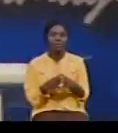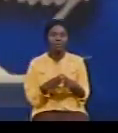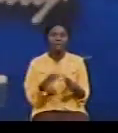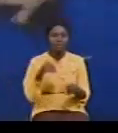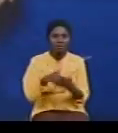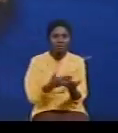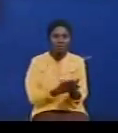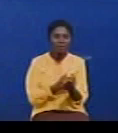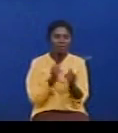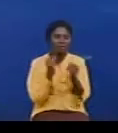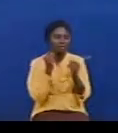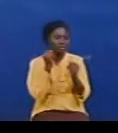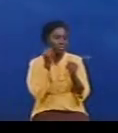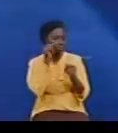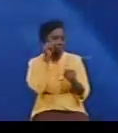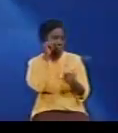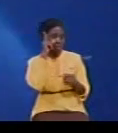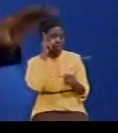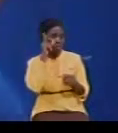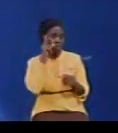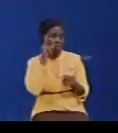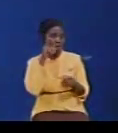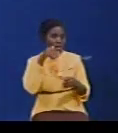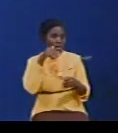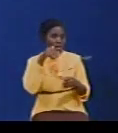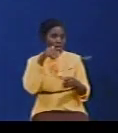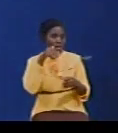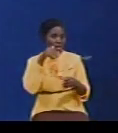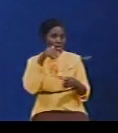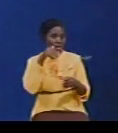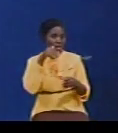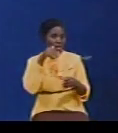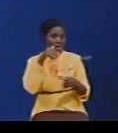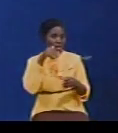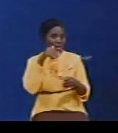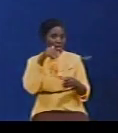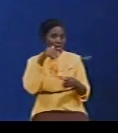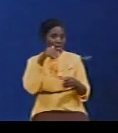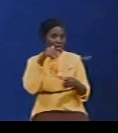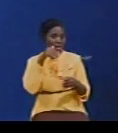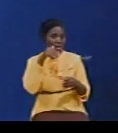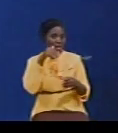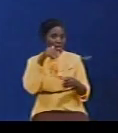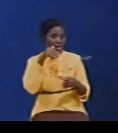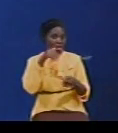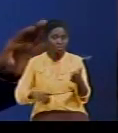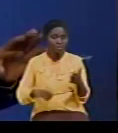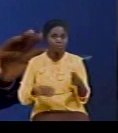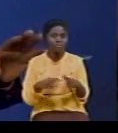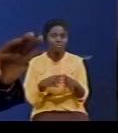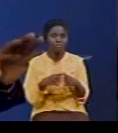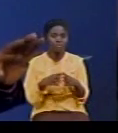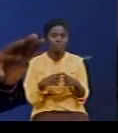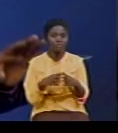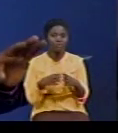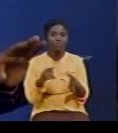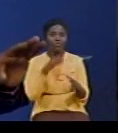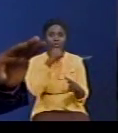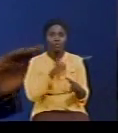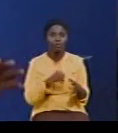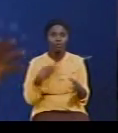up in the natural, and then you remove the old